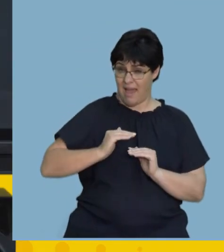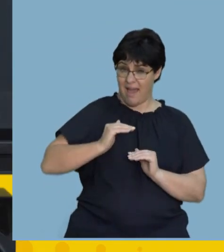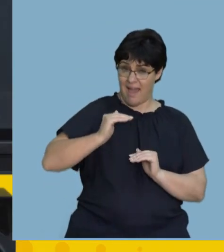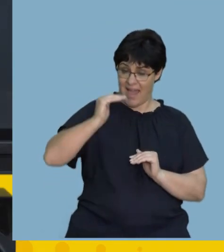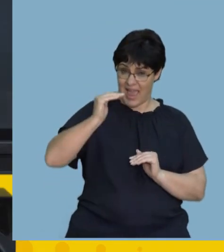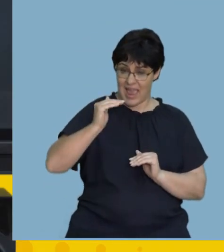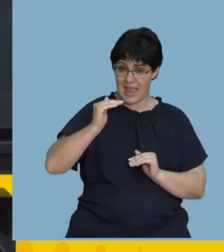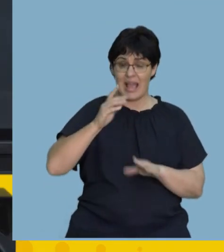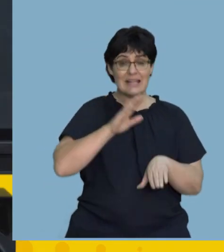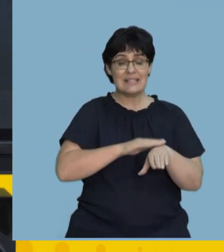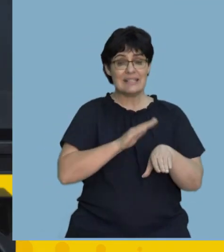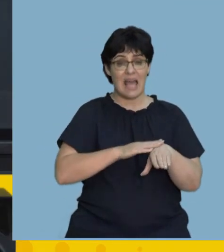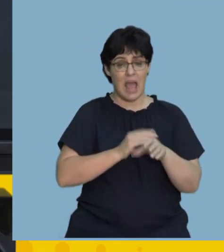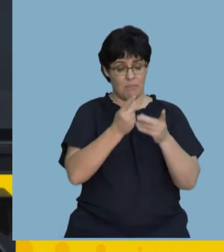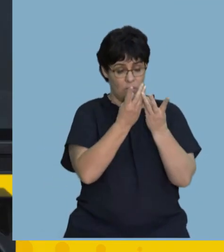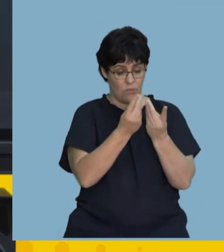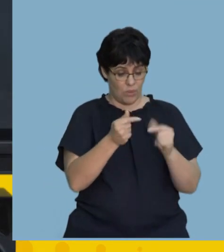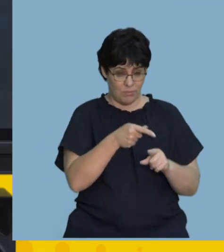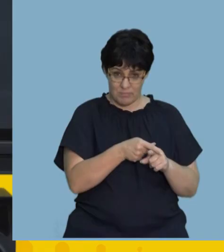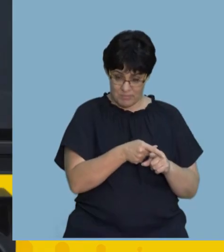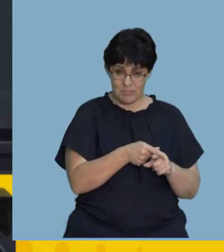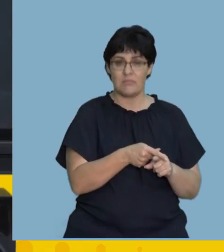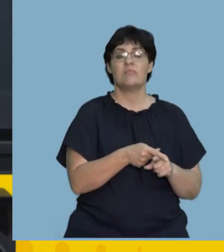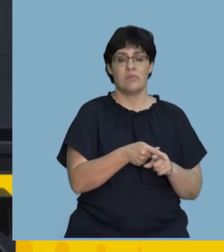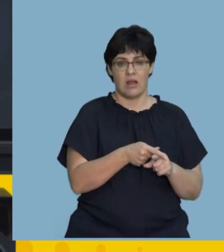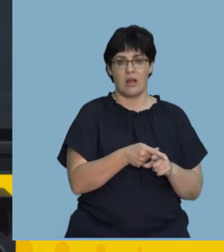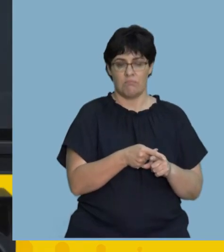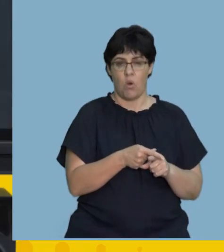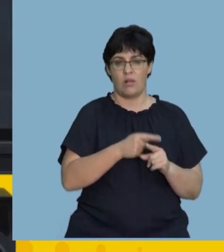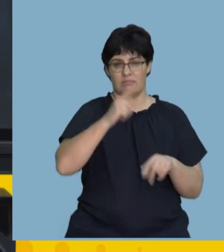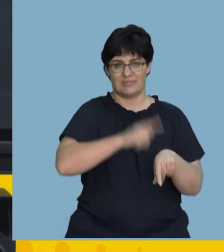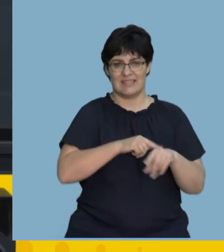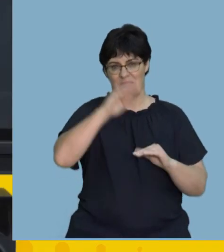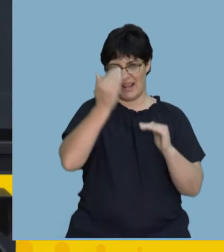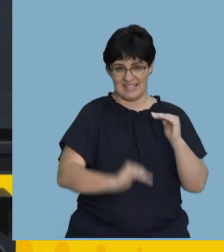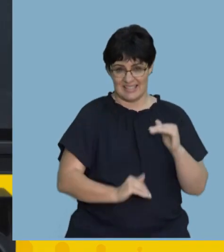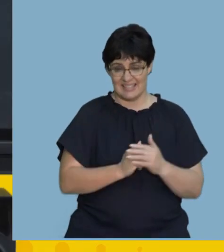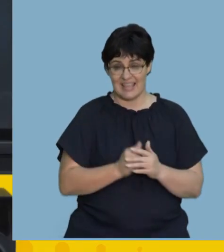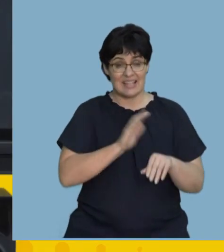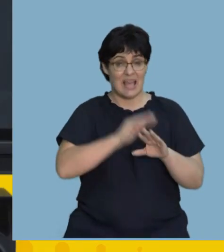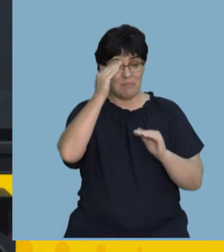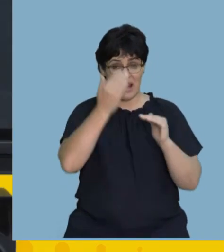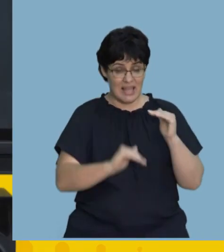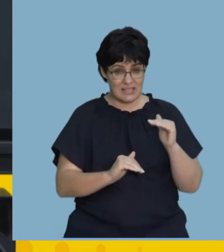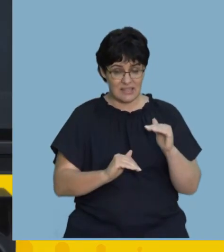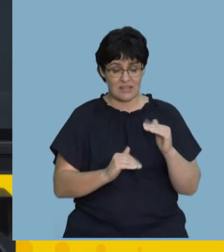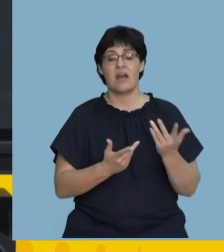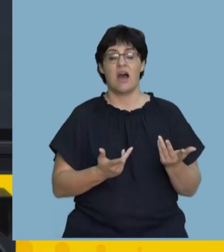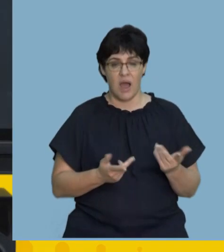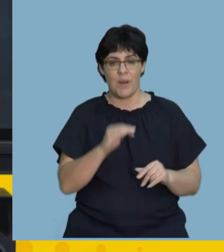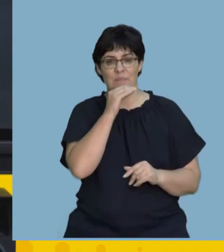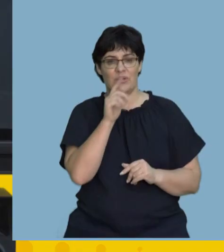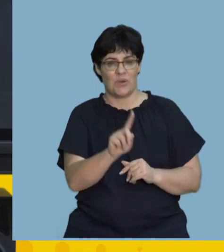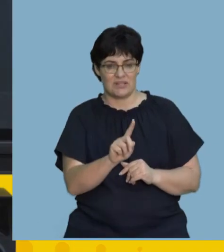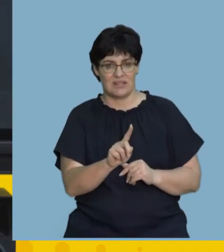it takes to reach completion it gets smaller and smaller. And once the time gets smaller or shorter and shorter, it means rate of